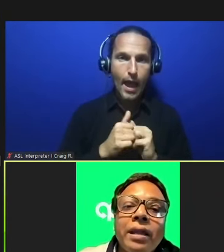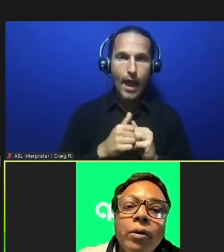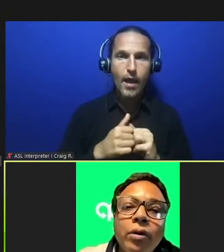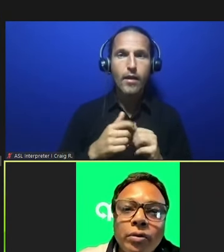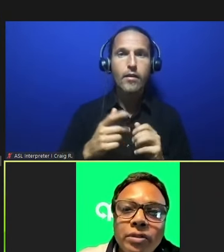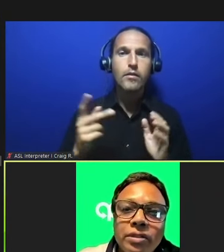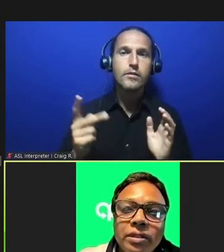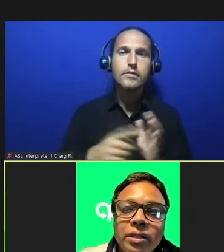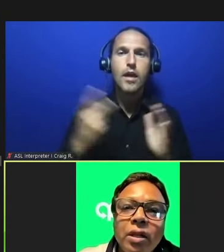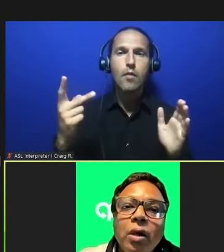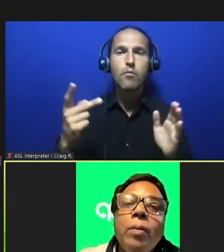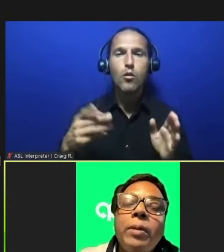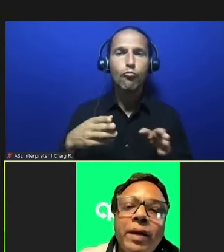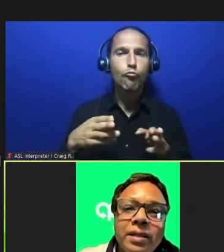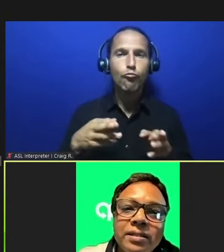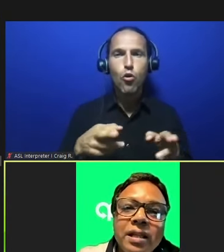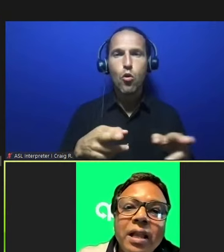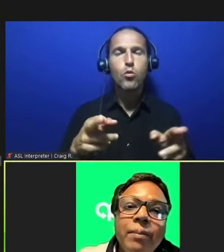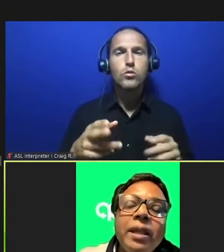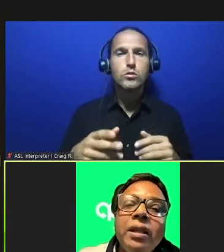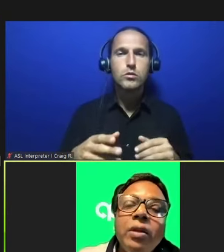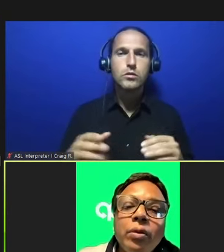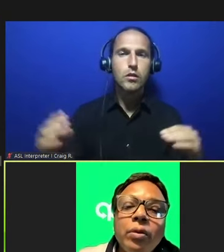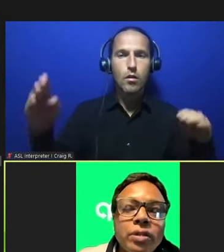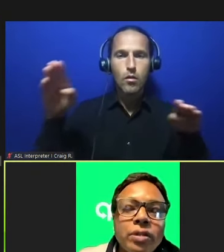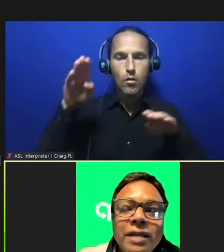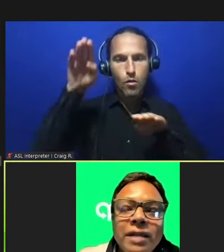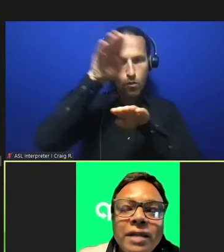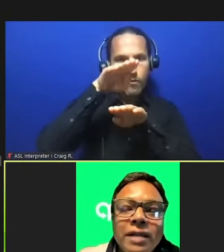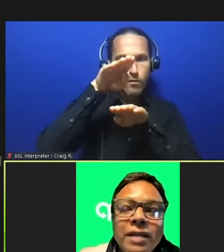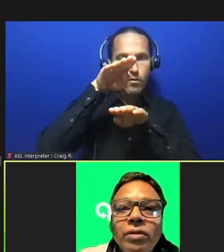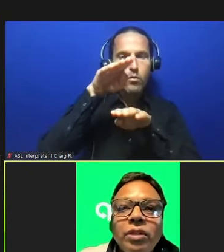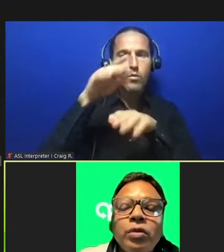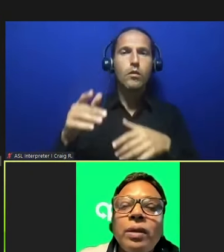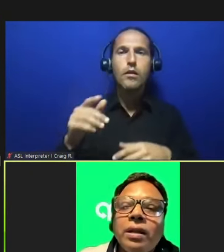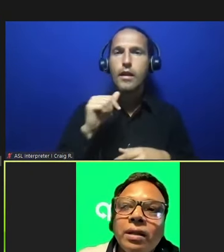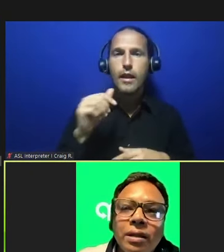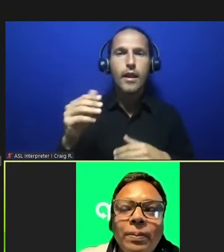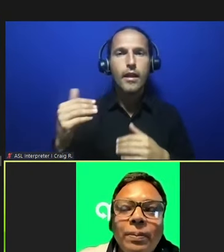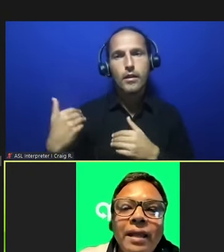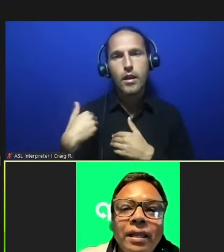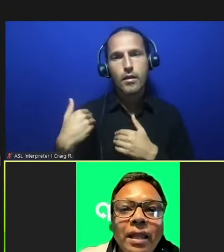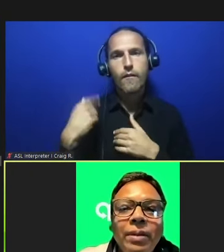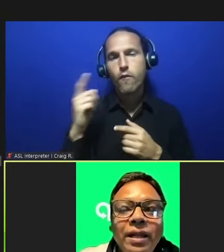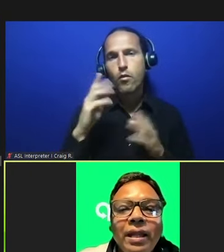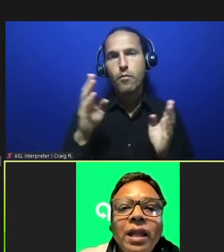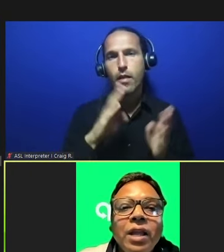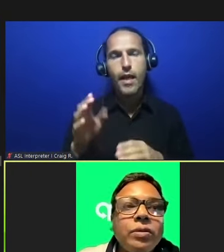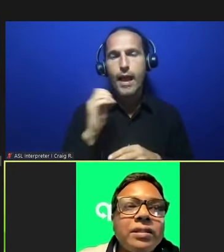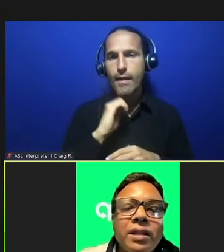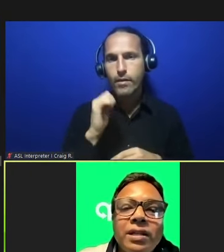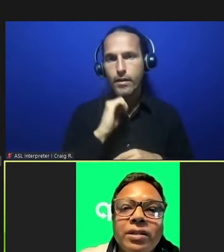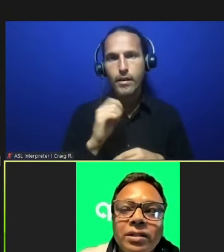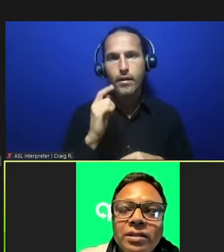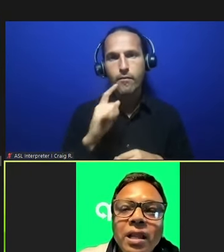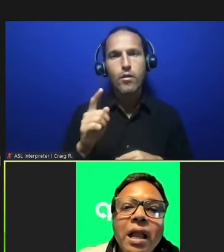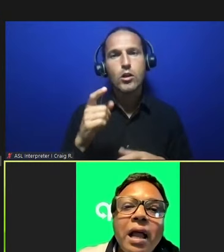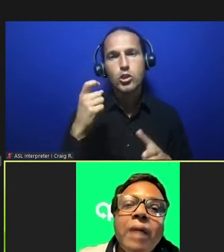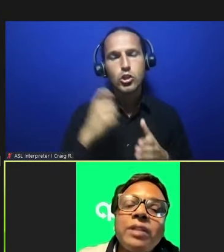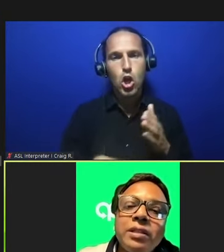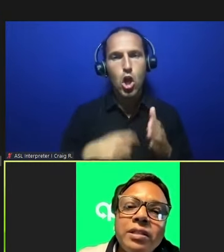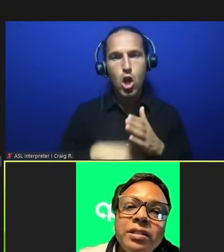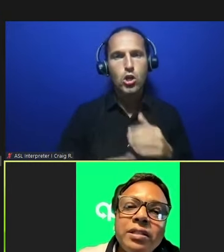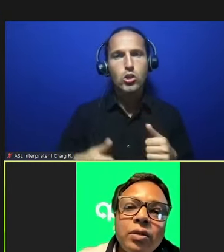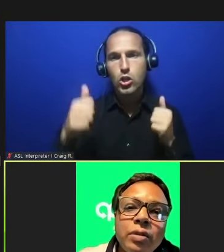a double routes, overpass, make a new routes. That is not the duty to planning every day to the surcharge.